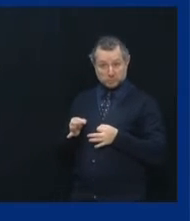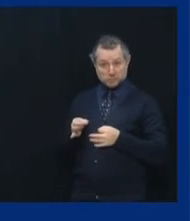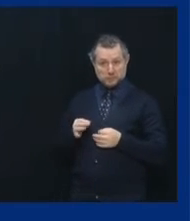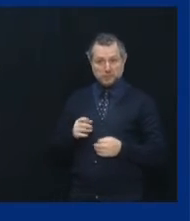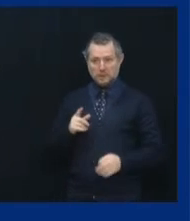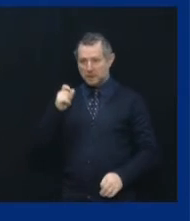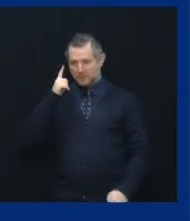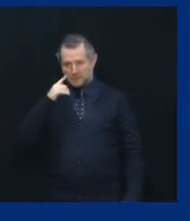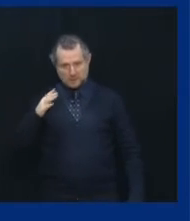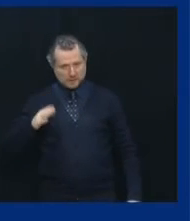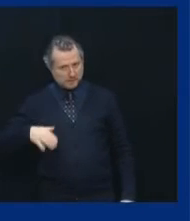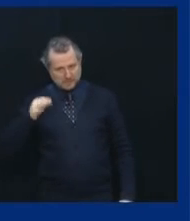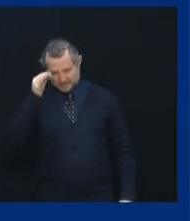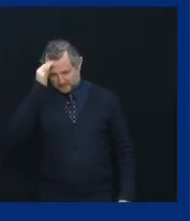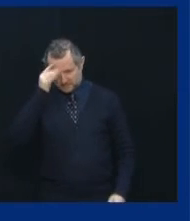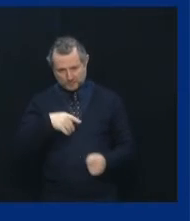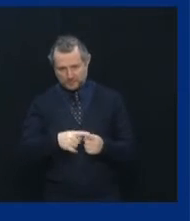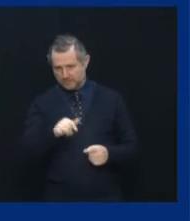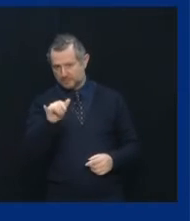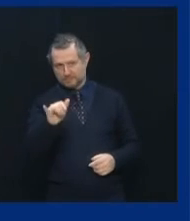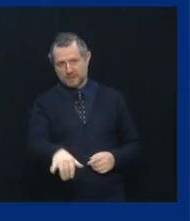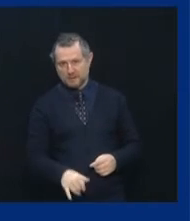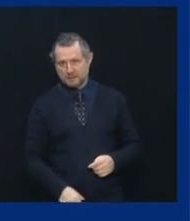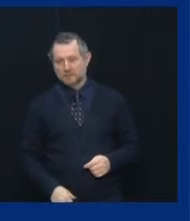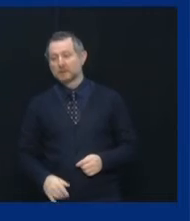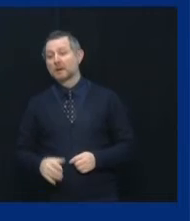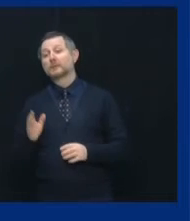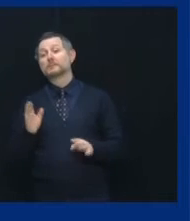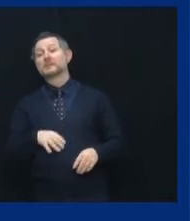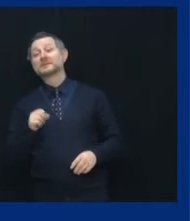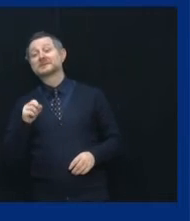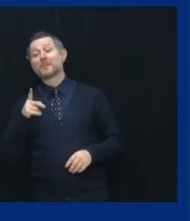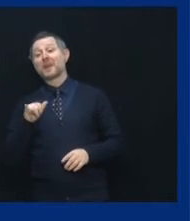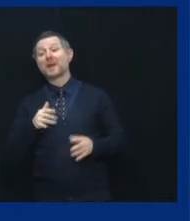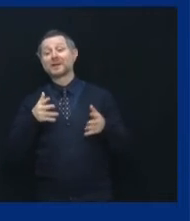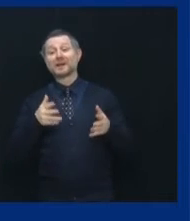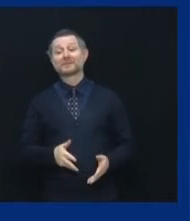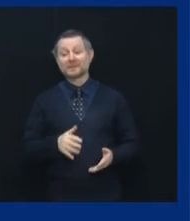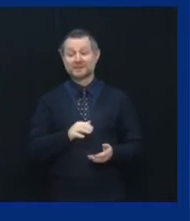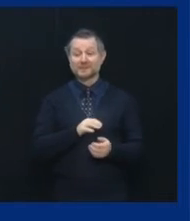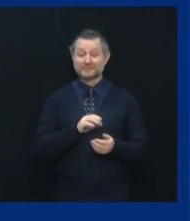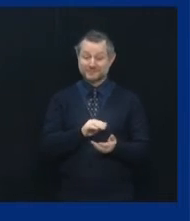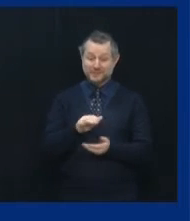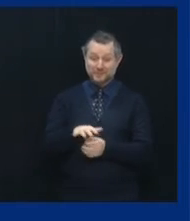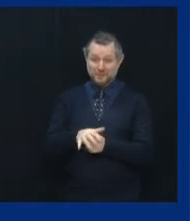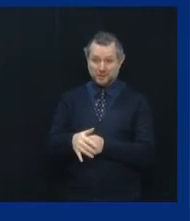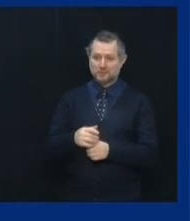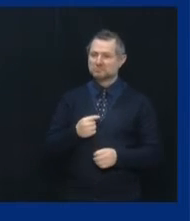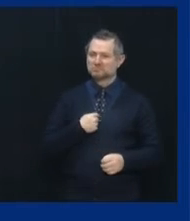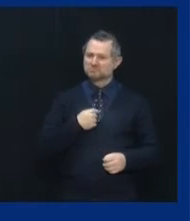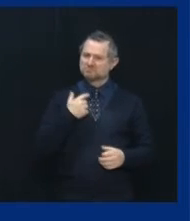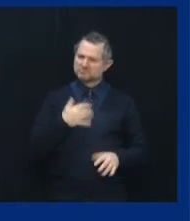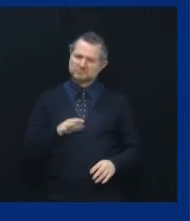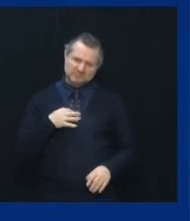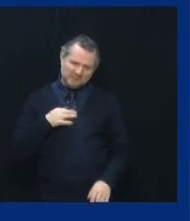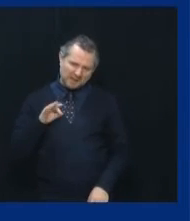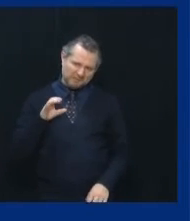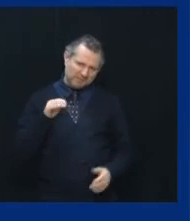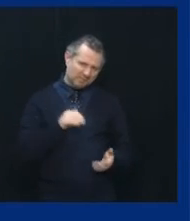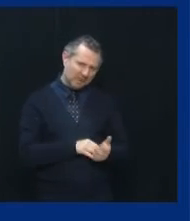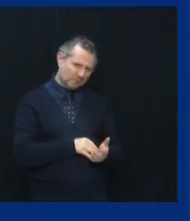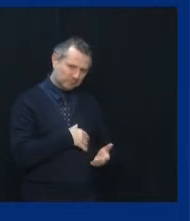consideration. And there isn't supply, Jesse. We have received 900,000 dosages